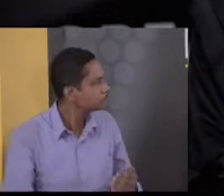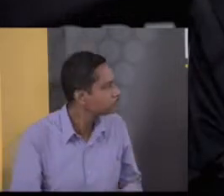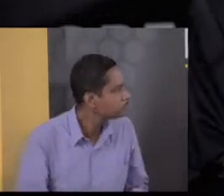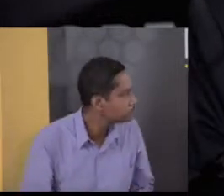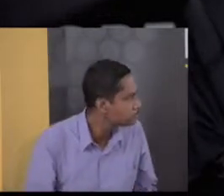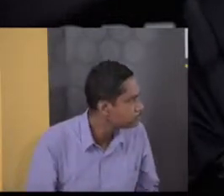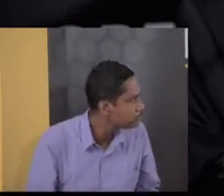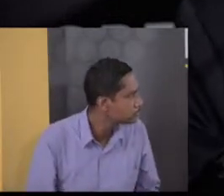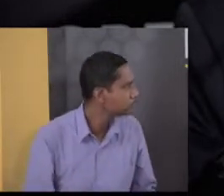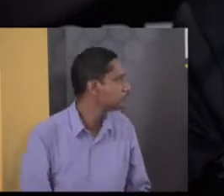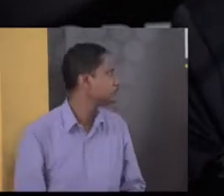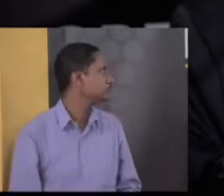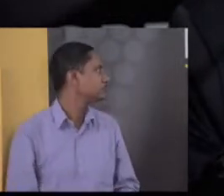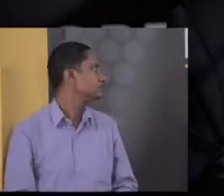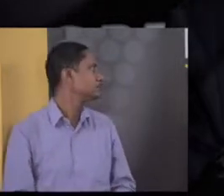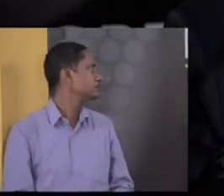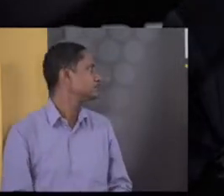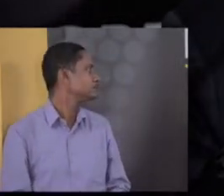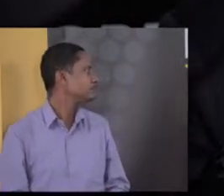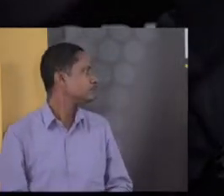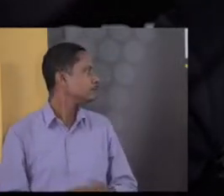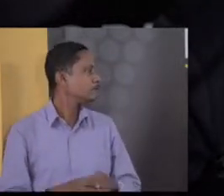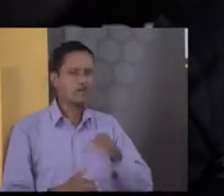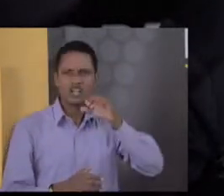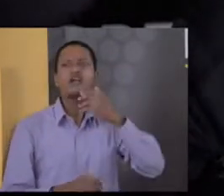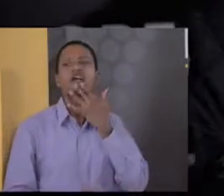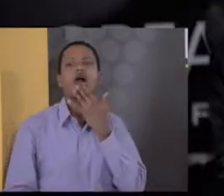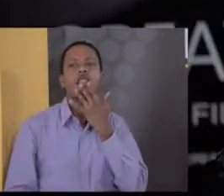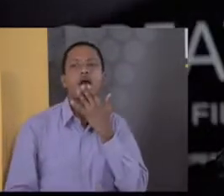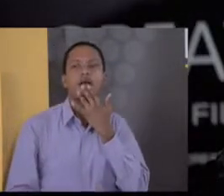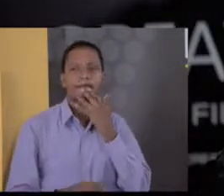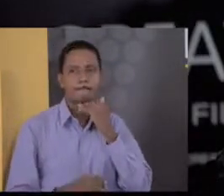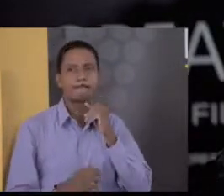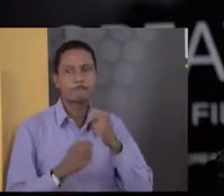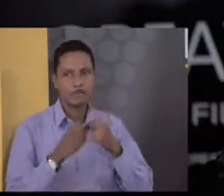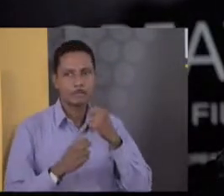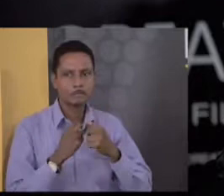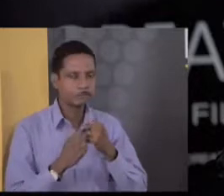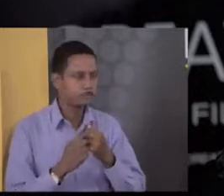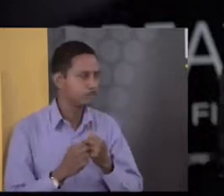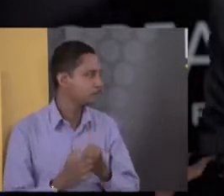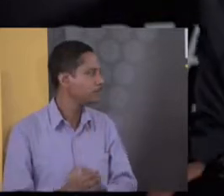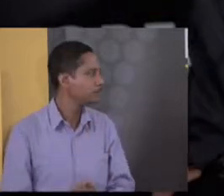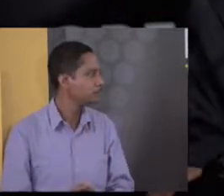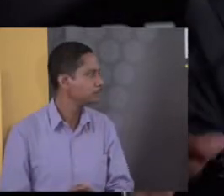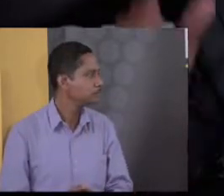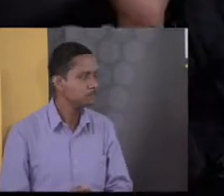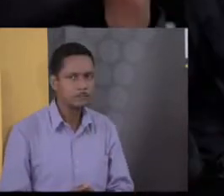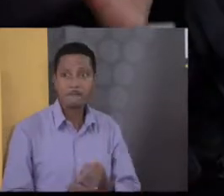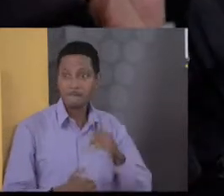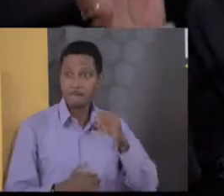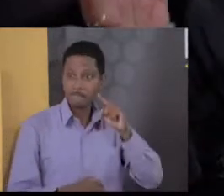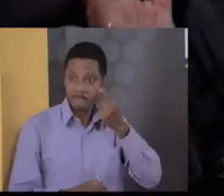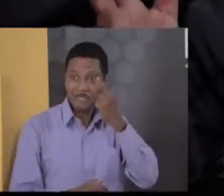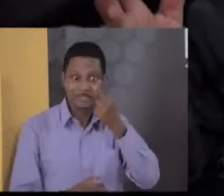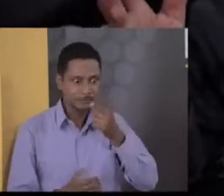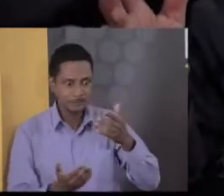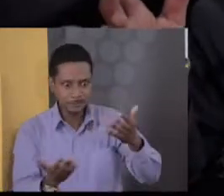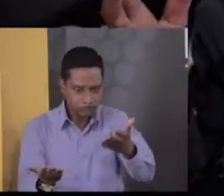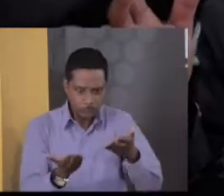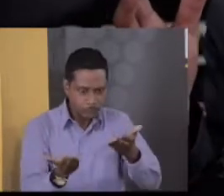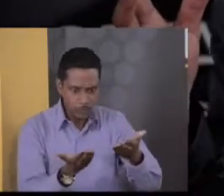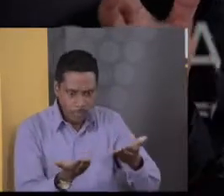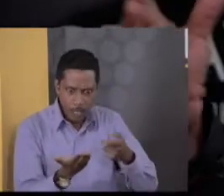important. So the designer establishes his or her quality, and then the manufacturer have his